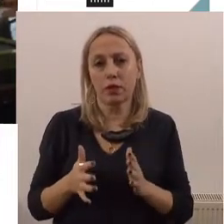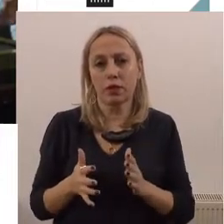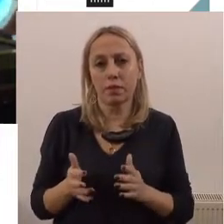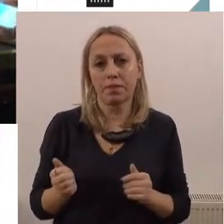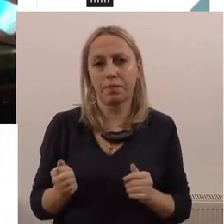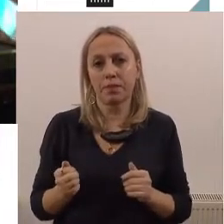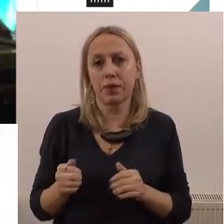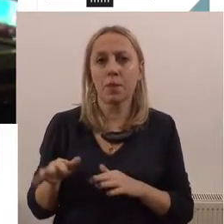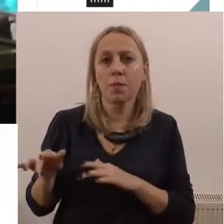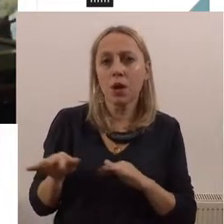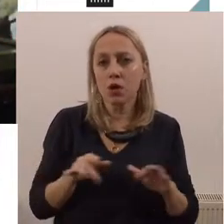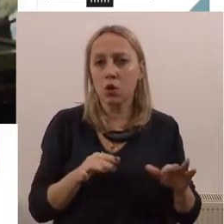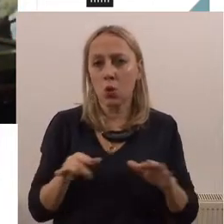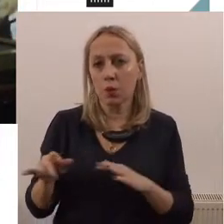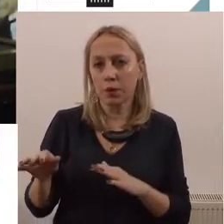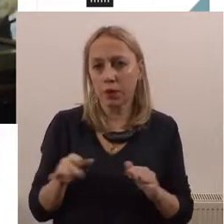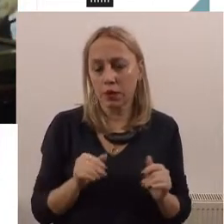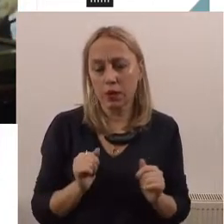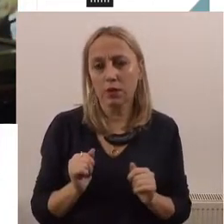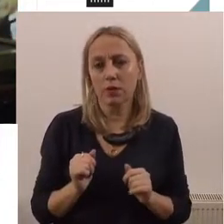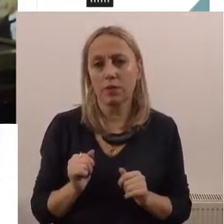that mean